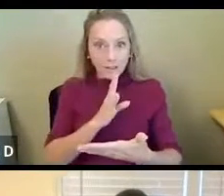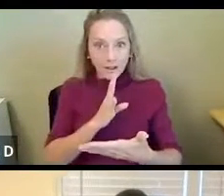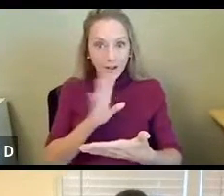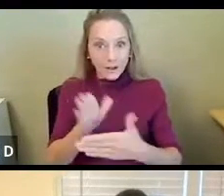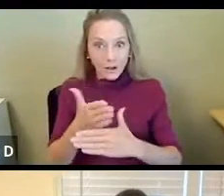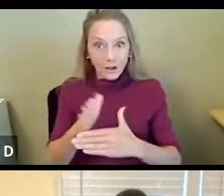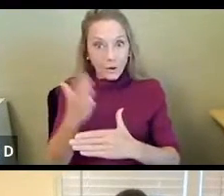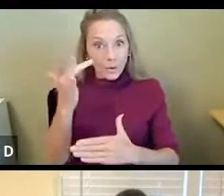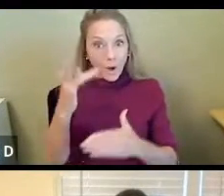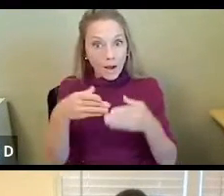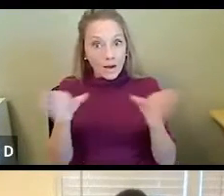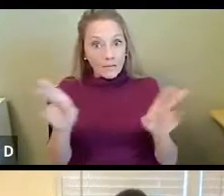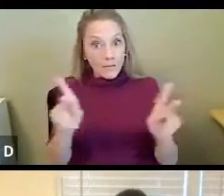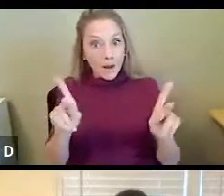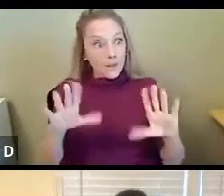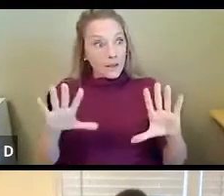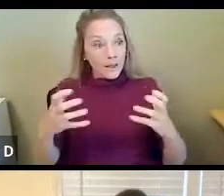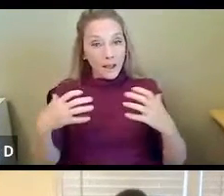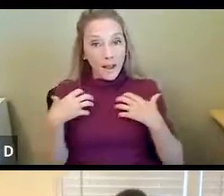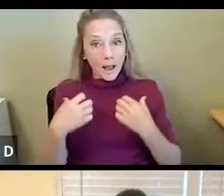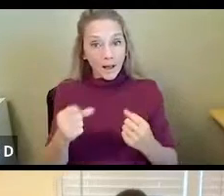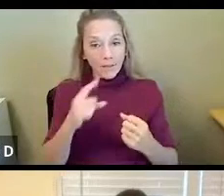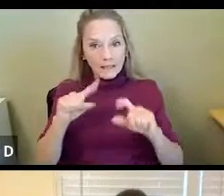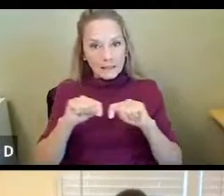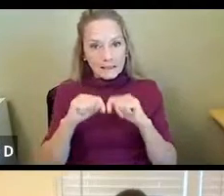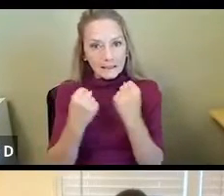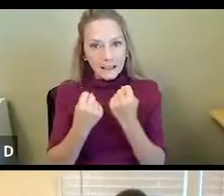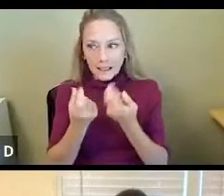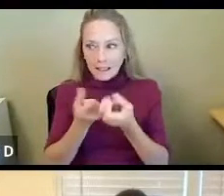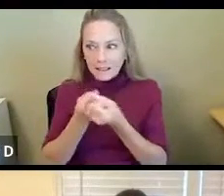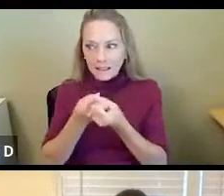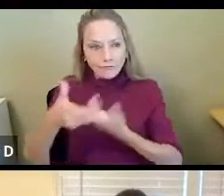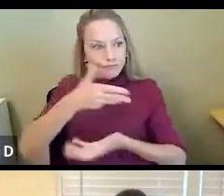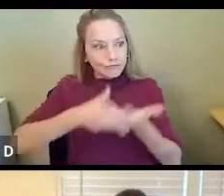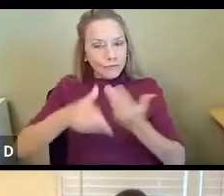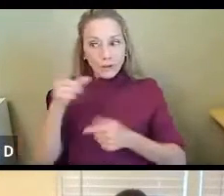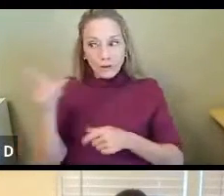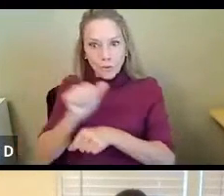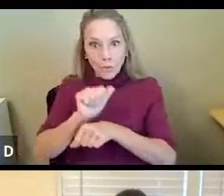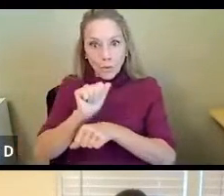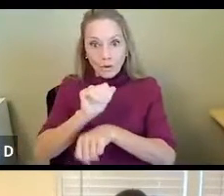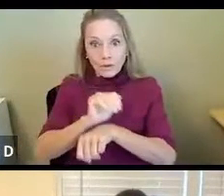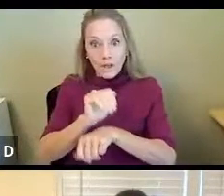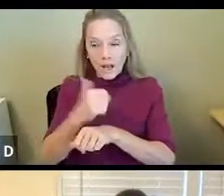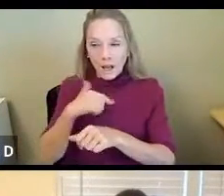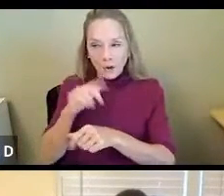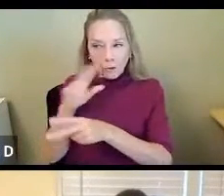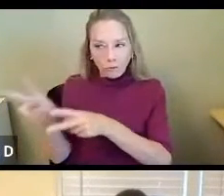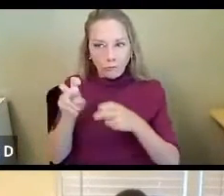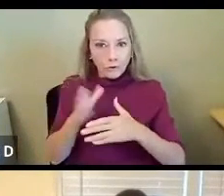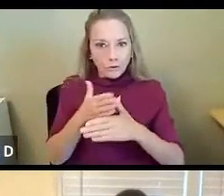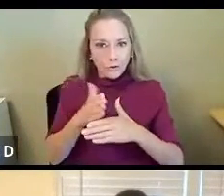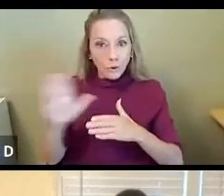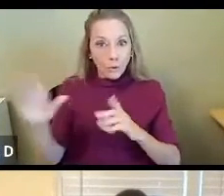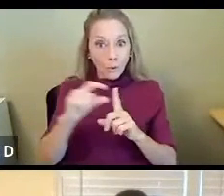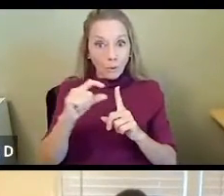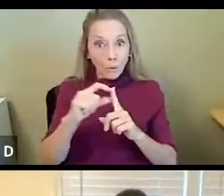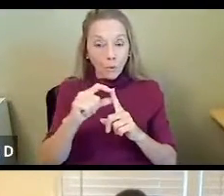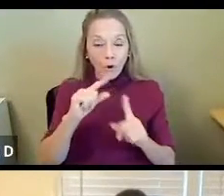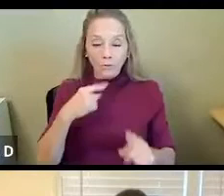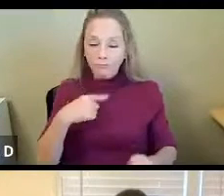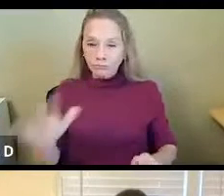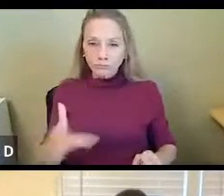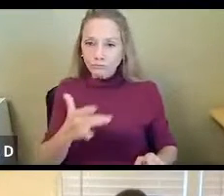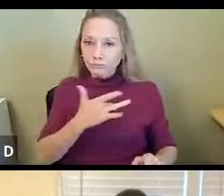because public health is a team sport, and because she's working tonight, I'm going to share her words, with which I